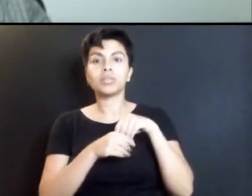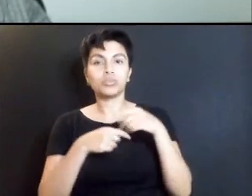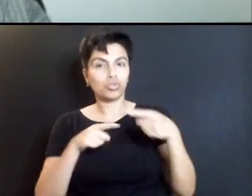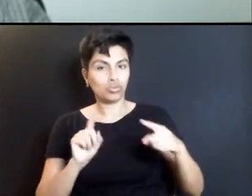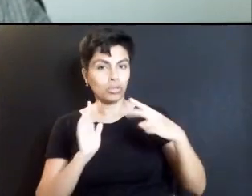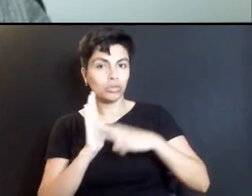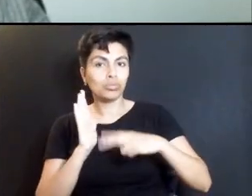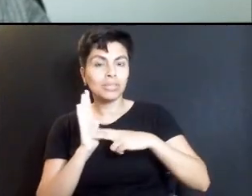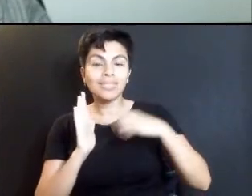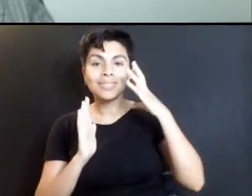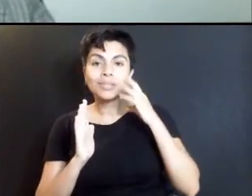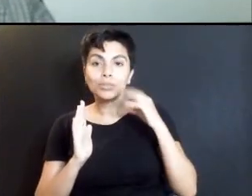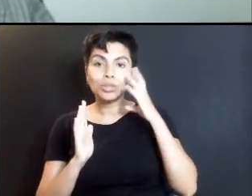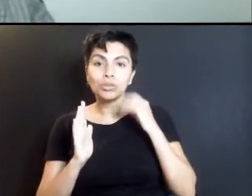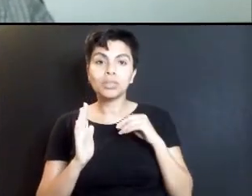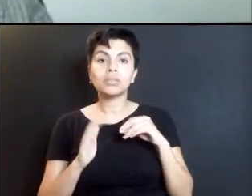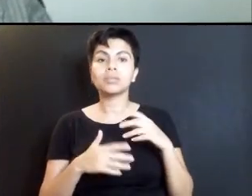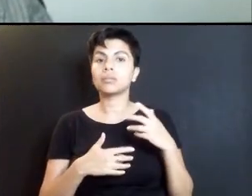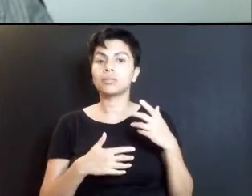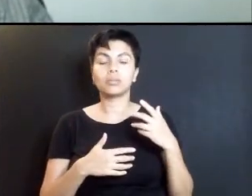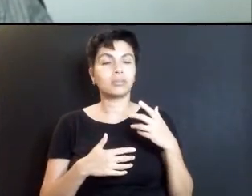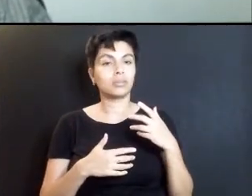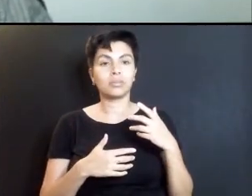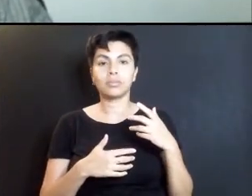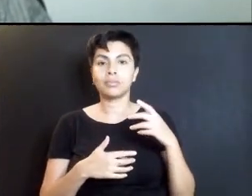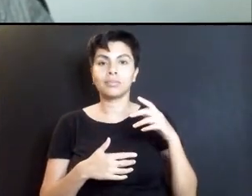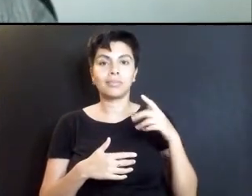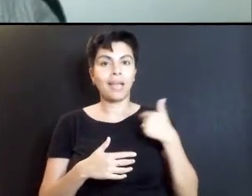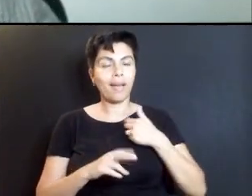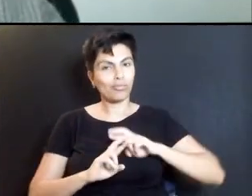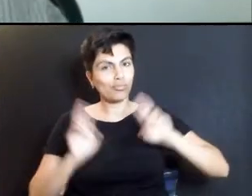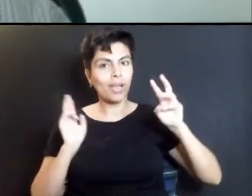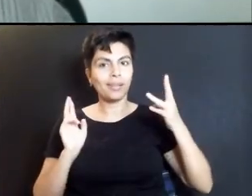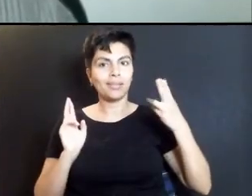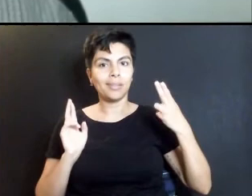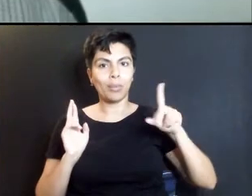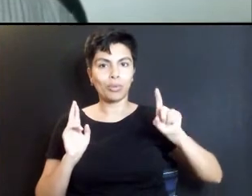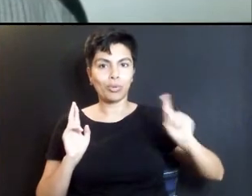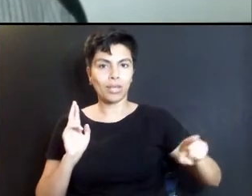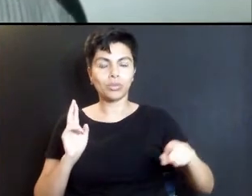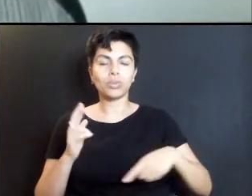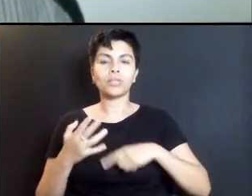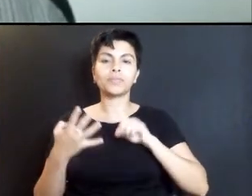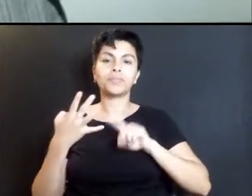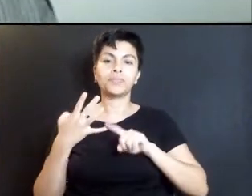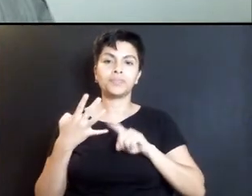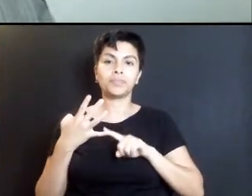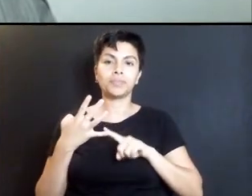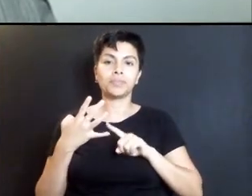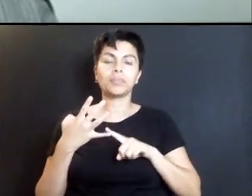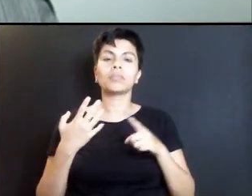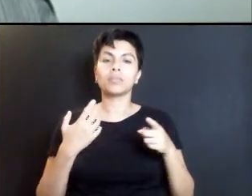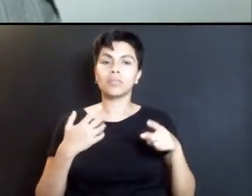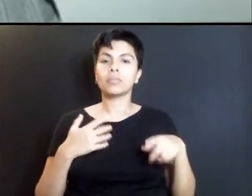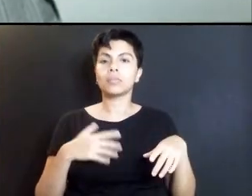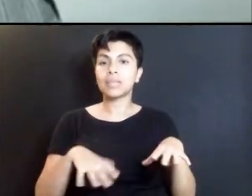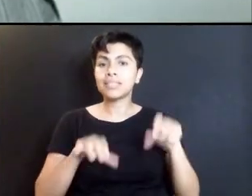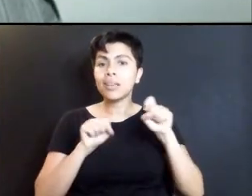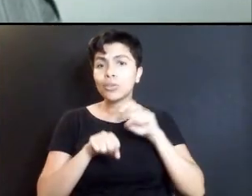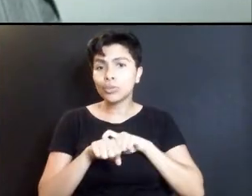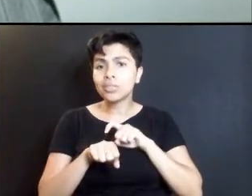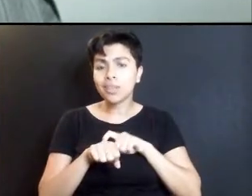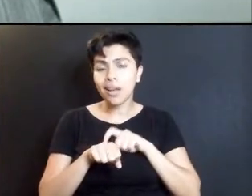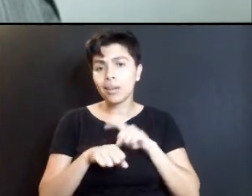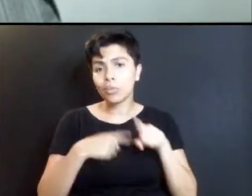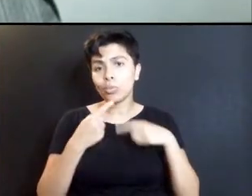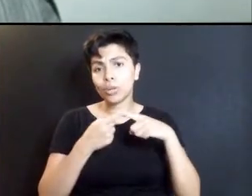reading experience. Load it up with WH questions. Number 4, take your time when